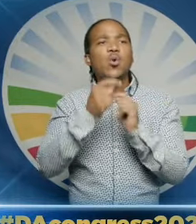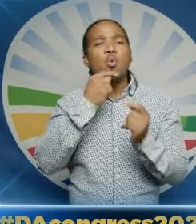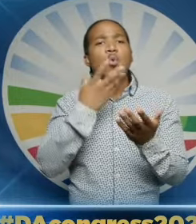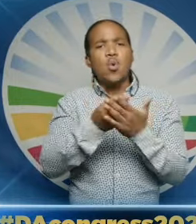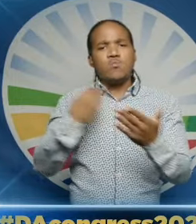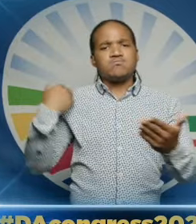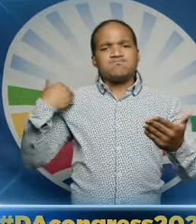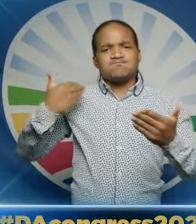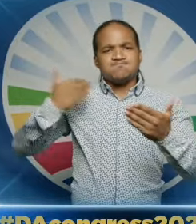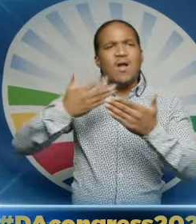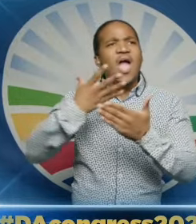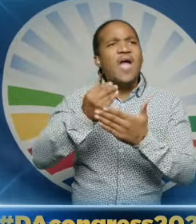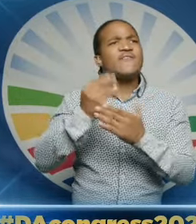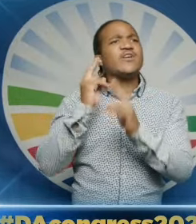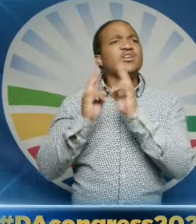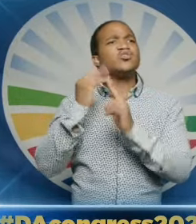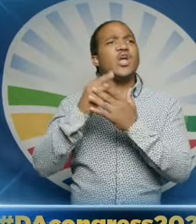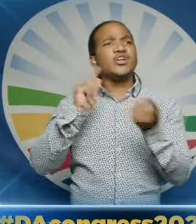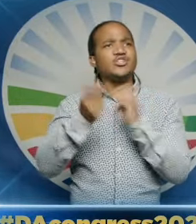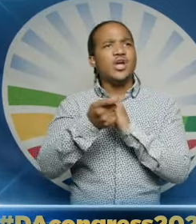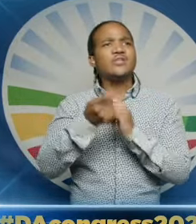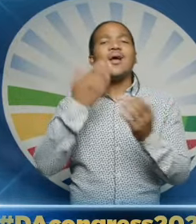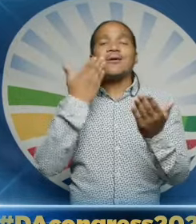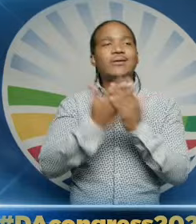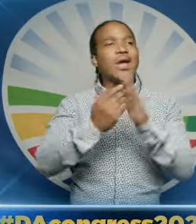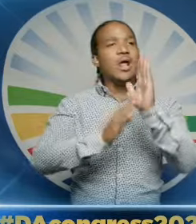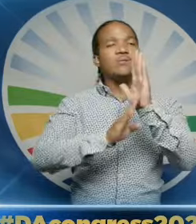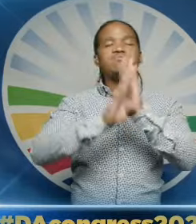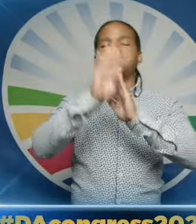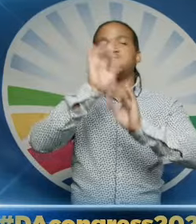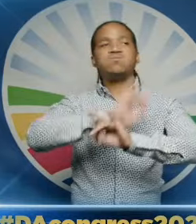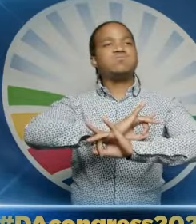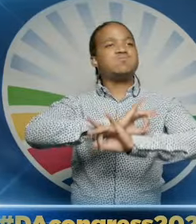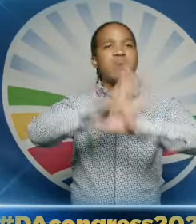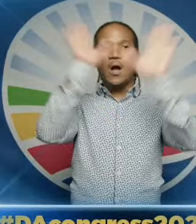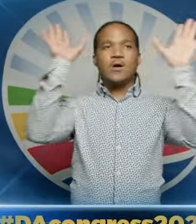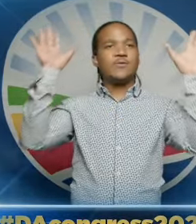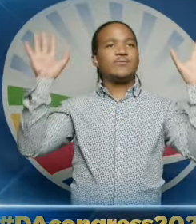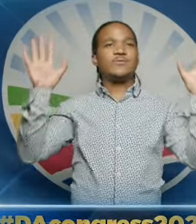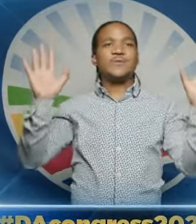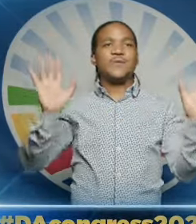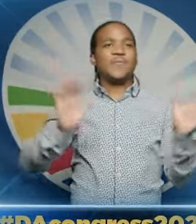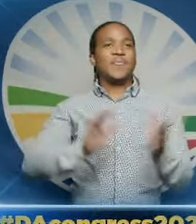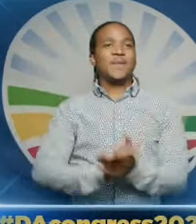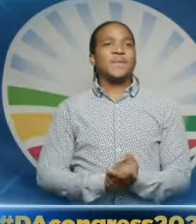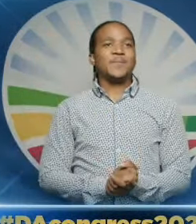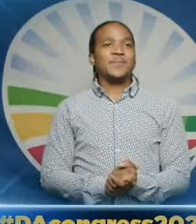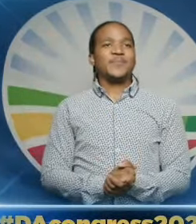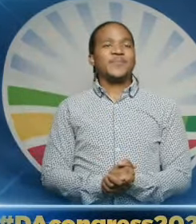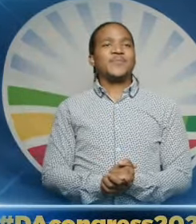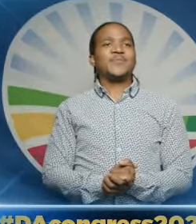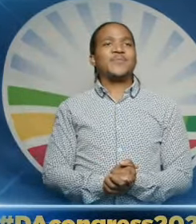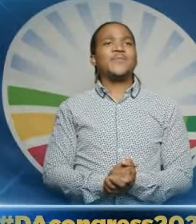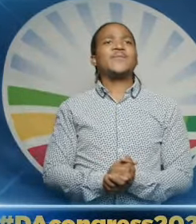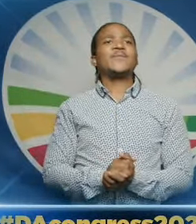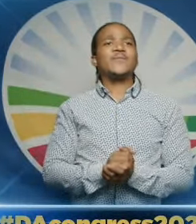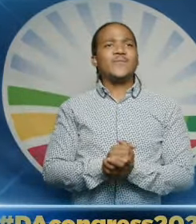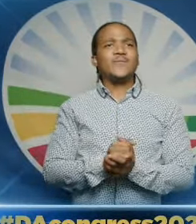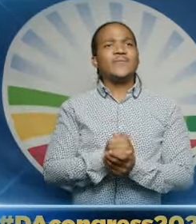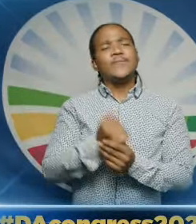abanomlando yokushintsha impilo zabantu. Sizobona intuthuko eqhaqhazelayo nje. And I think for